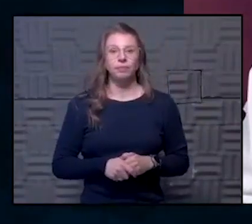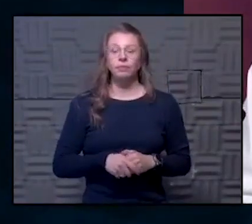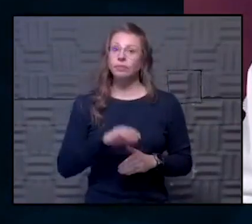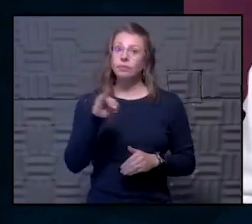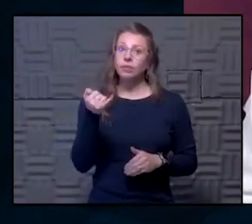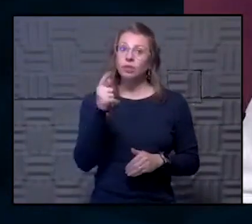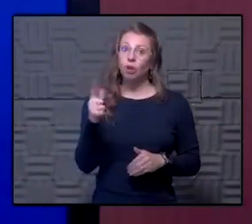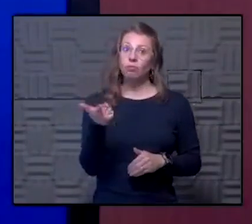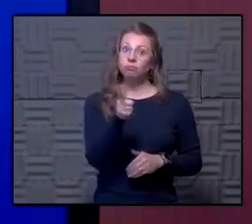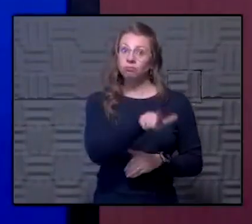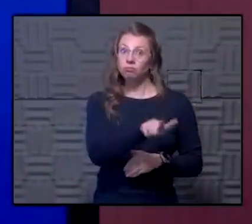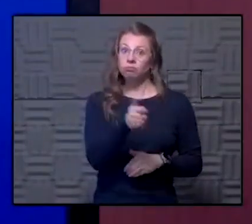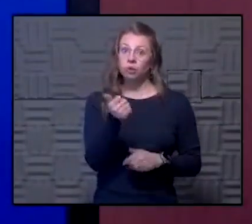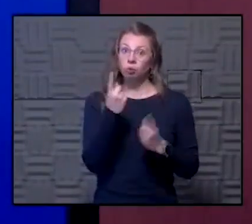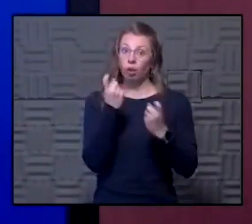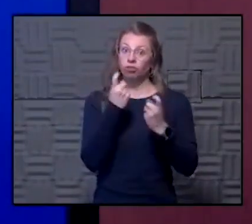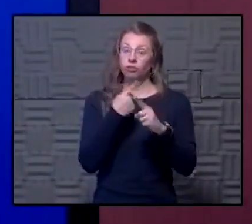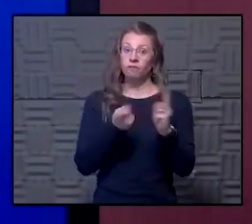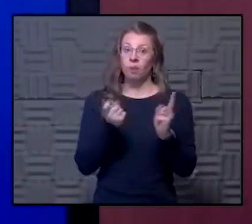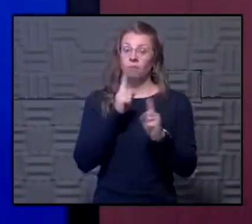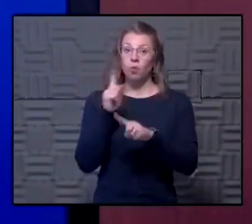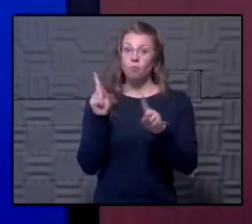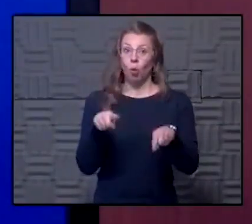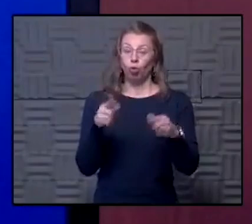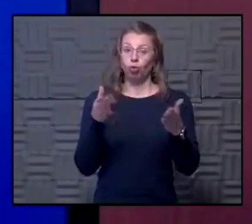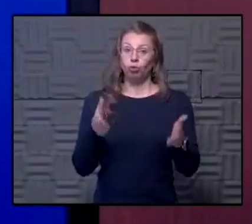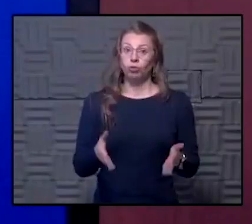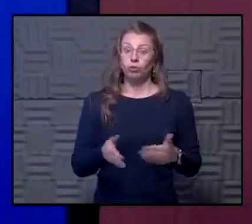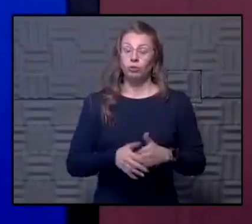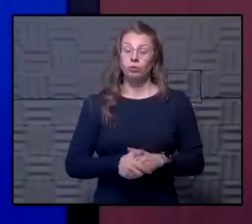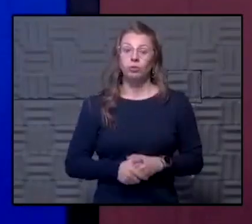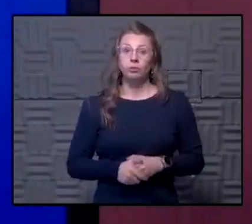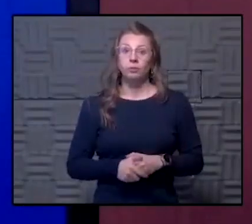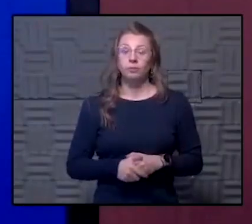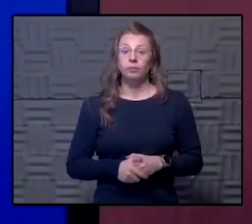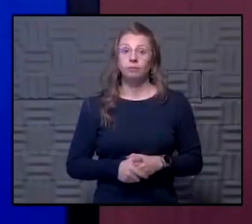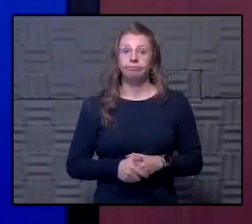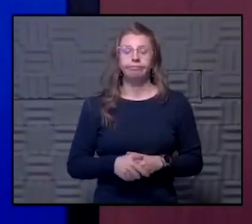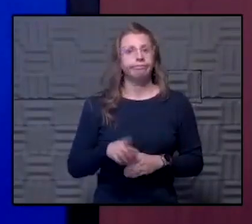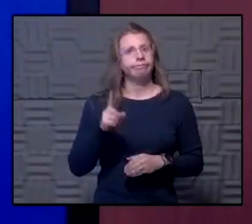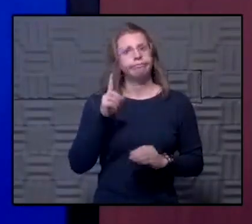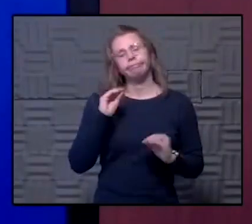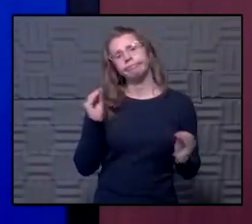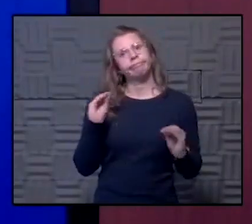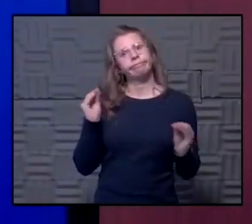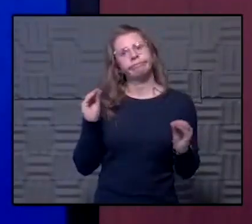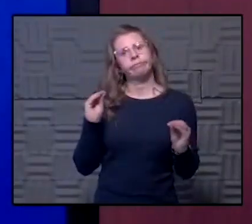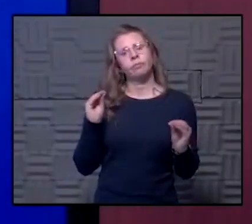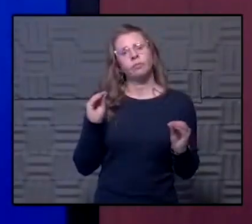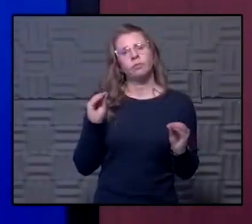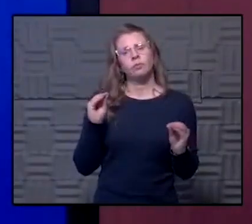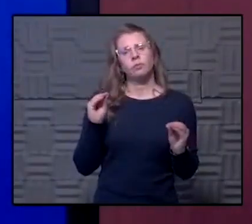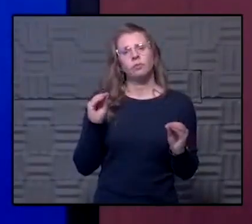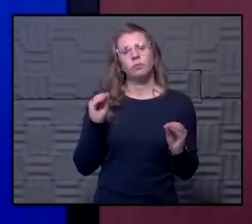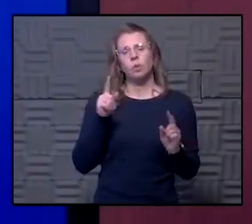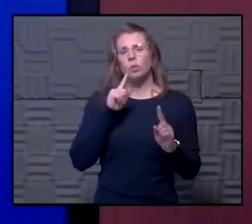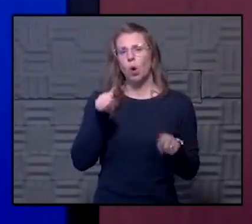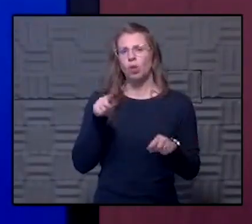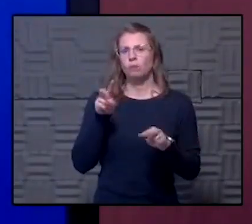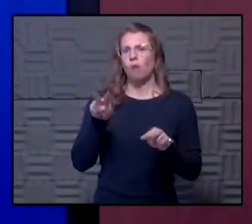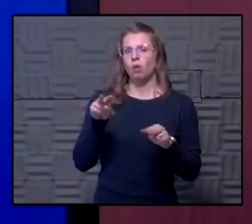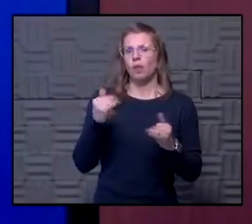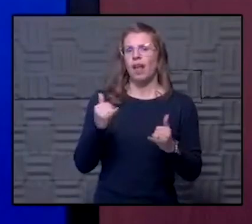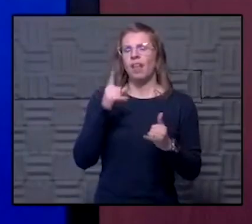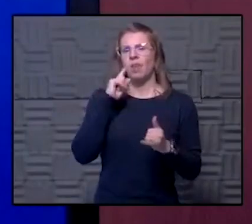Jill, let's see if there are questions from reporters on the line this morning. I don't think we have reporters that are monitoring right now. They'll